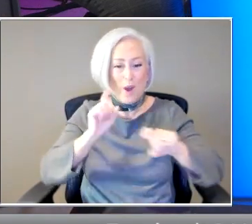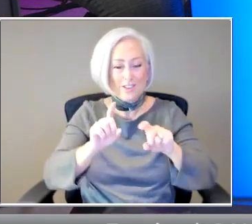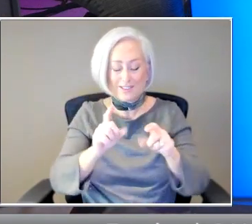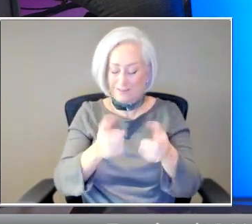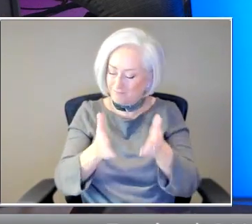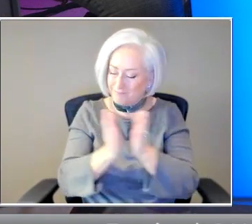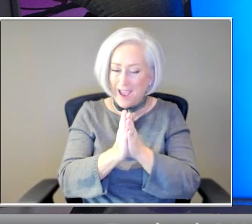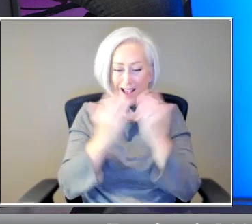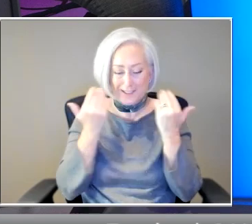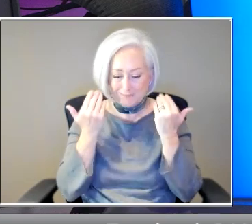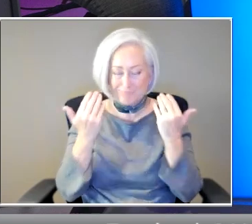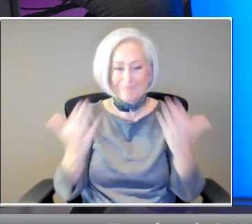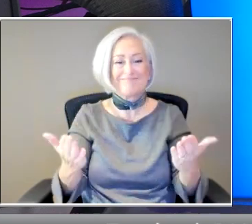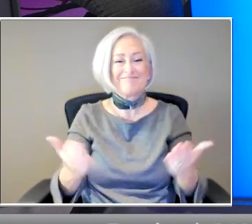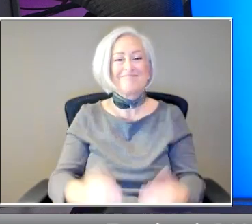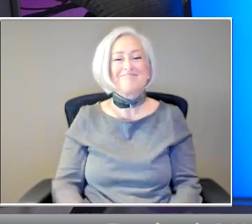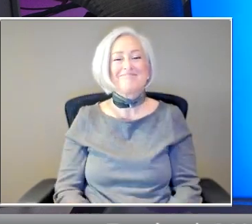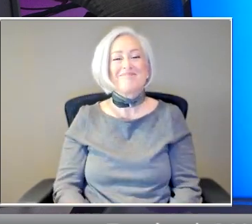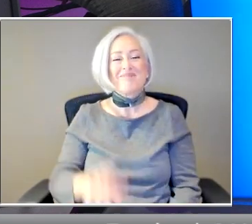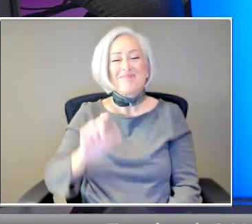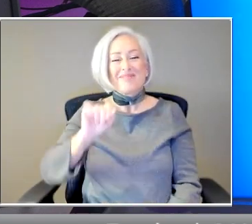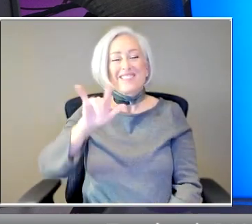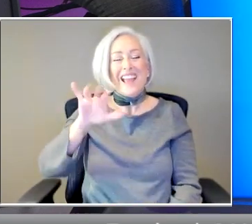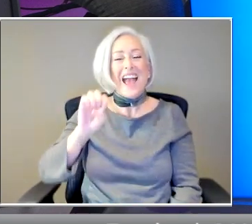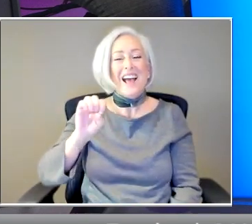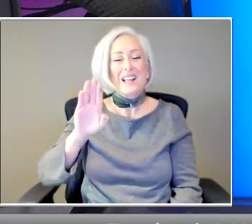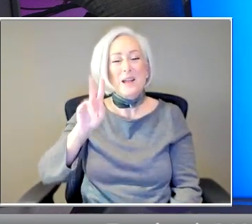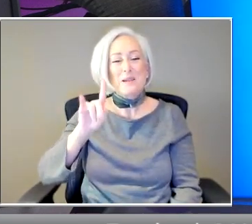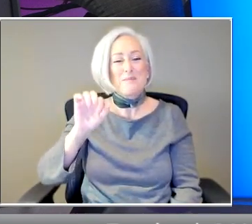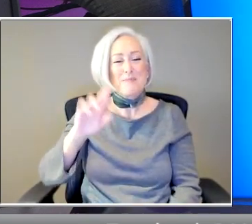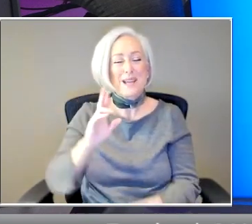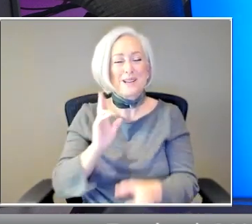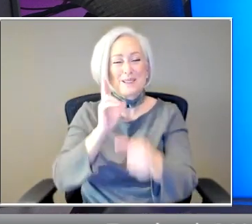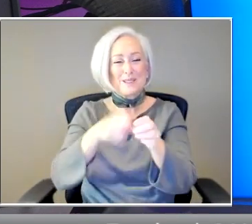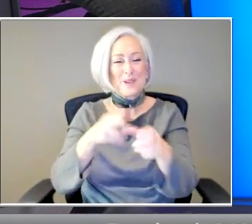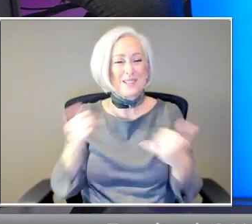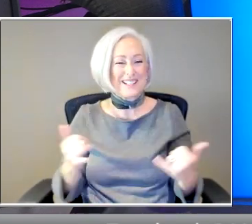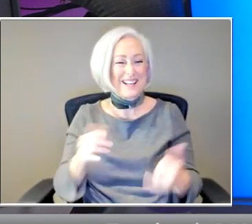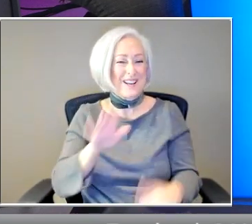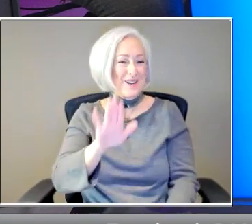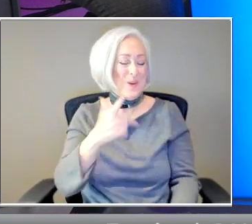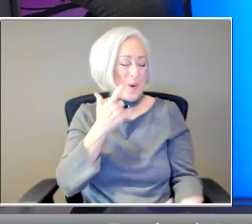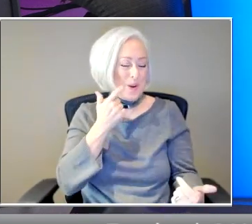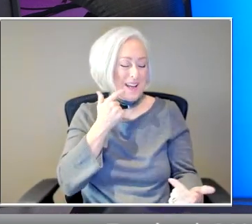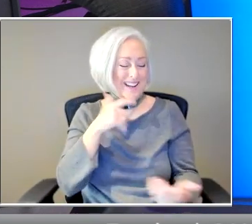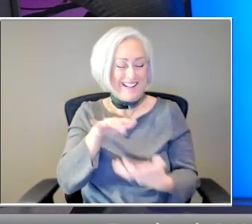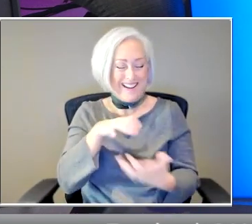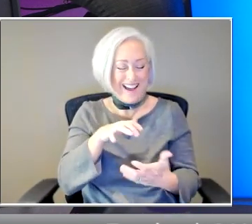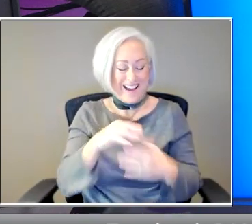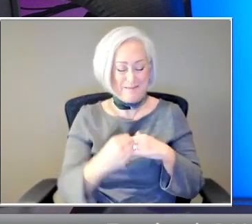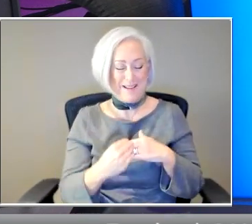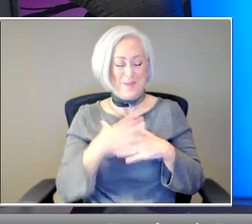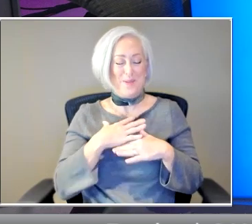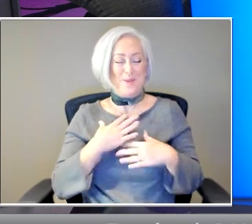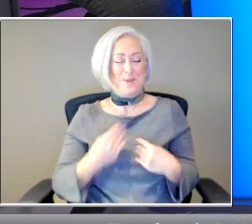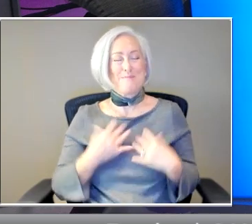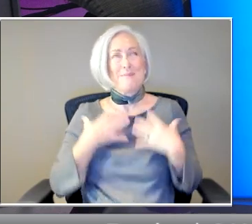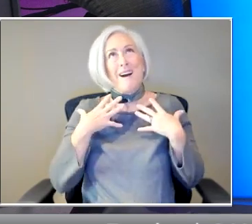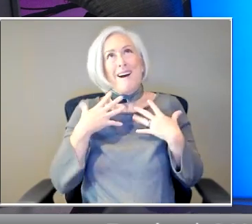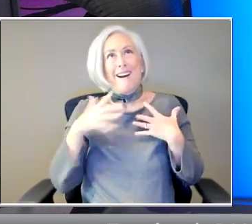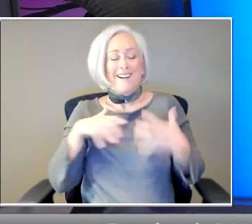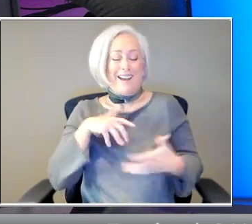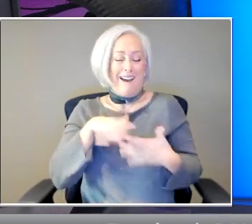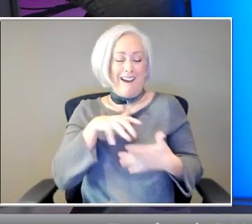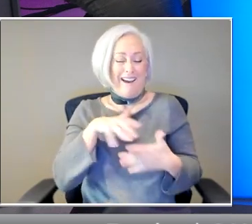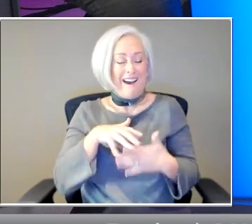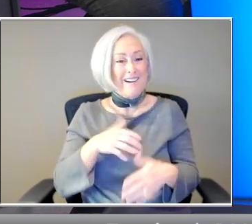We are so happy to have Allie Baker joining us in studio. Your giggle makes me giggle. It's infectious. Does anyone ever talk to you about